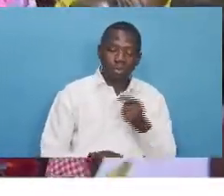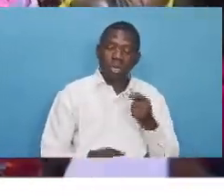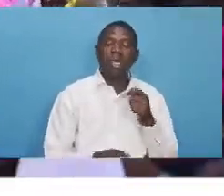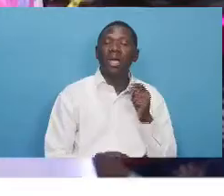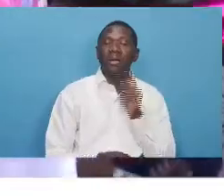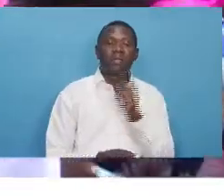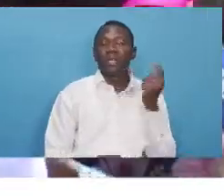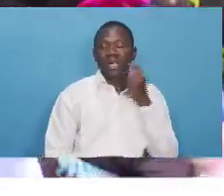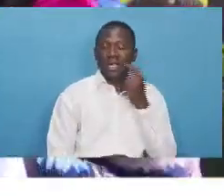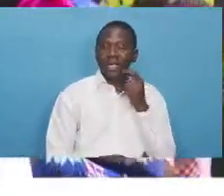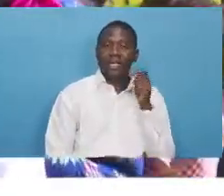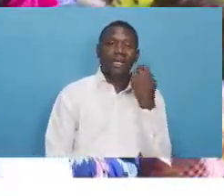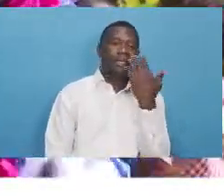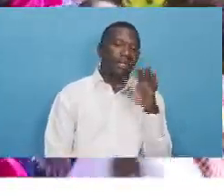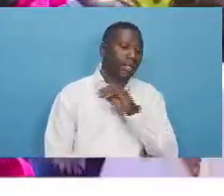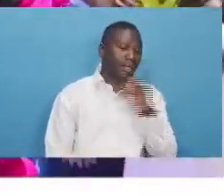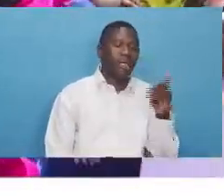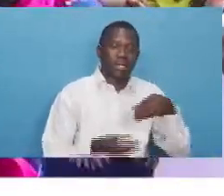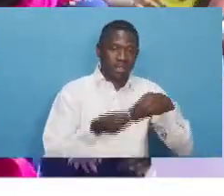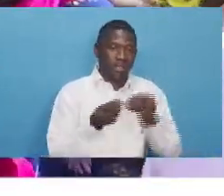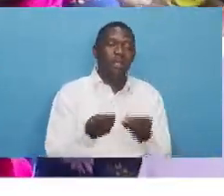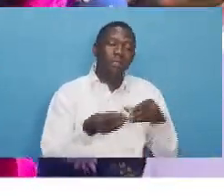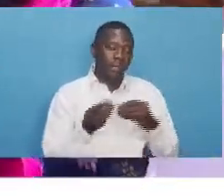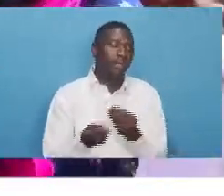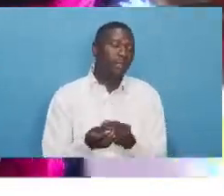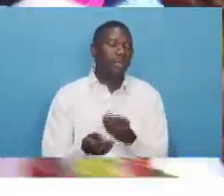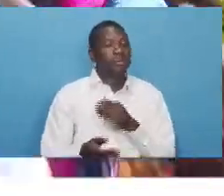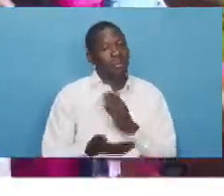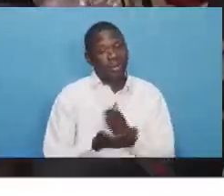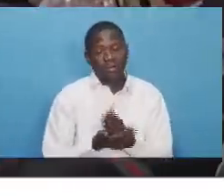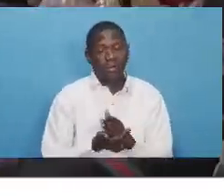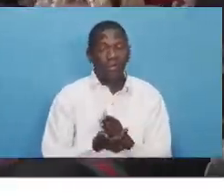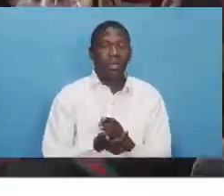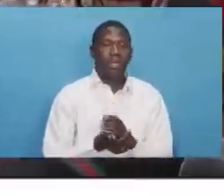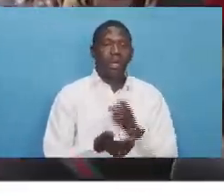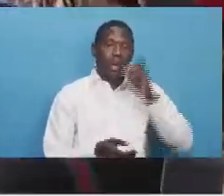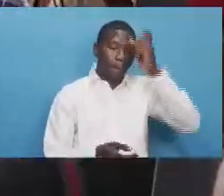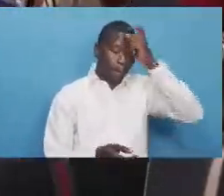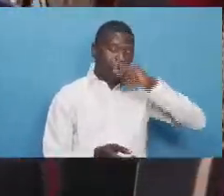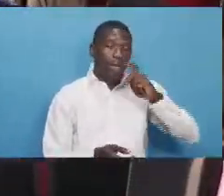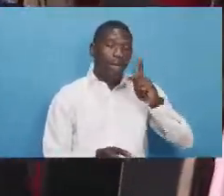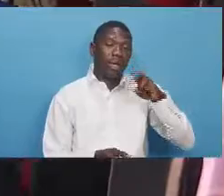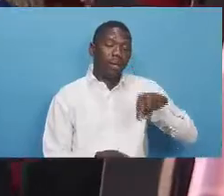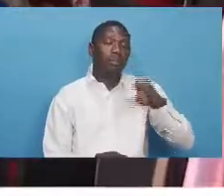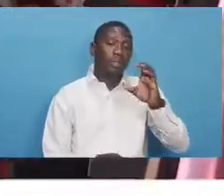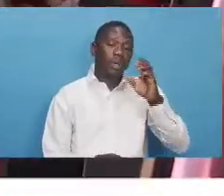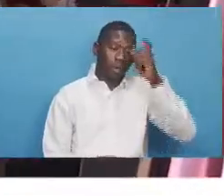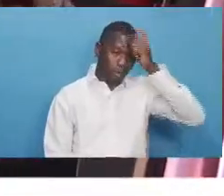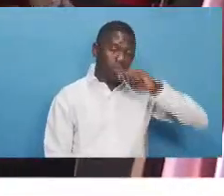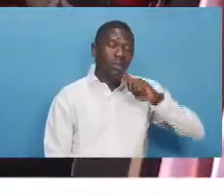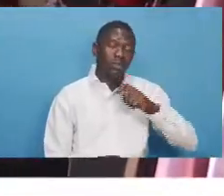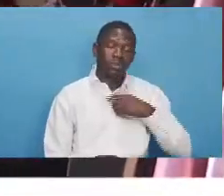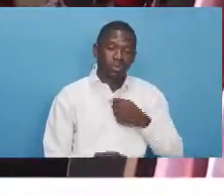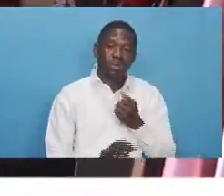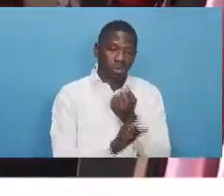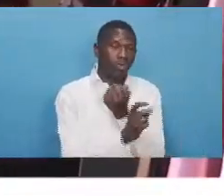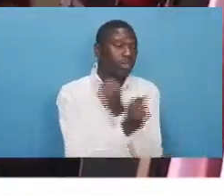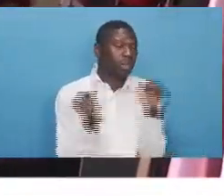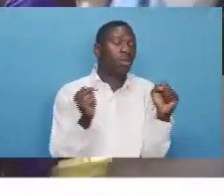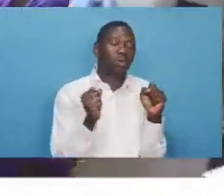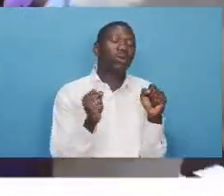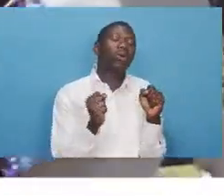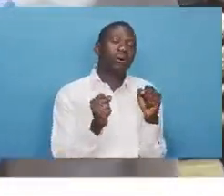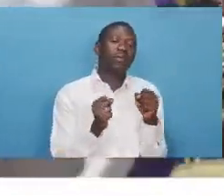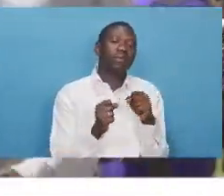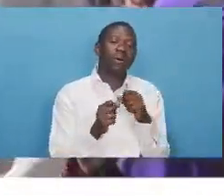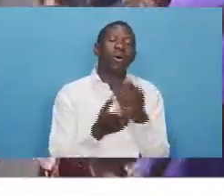$10 fees. He assured all of the presence of the municipal police officers for the safety and security of vendors and the